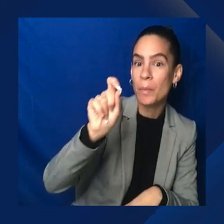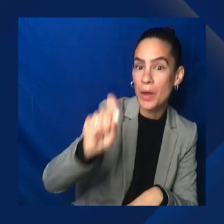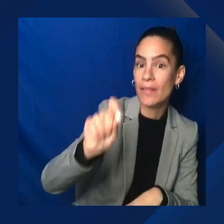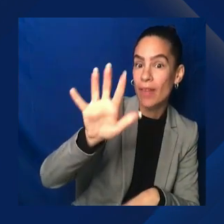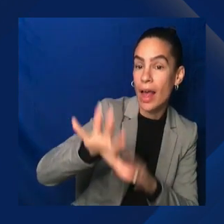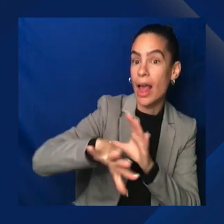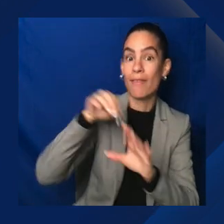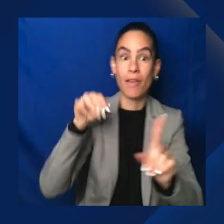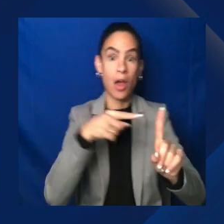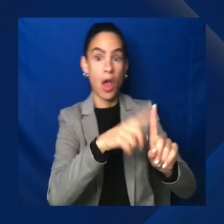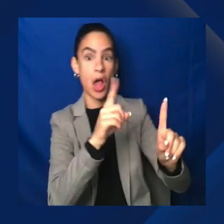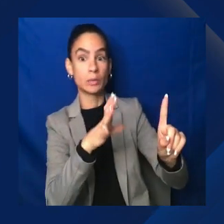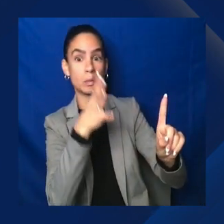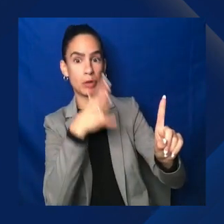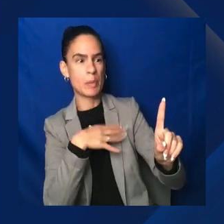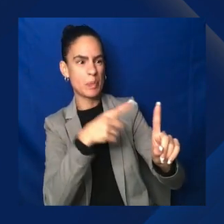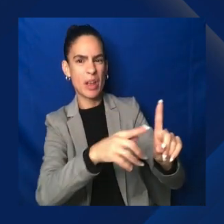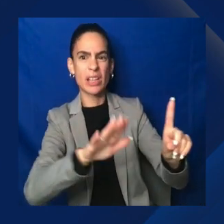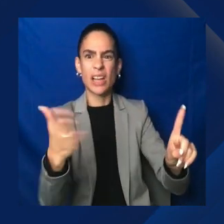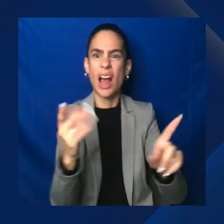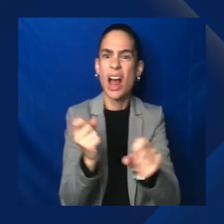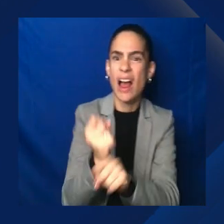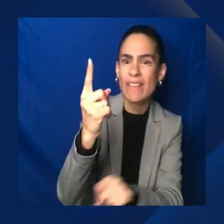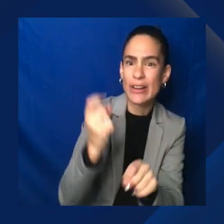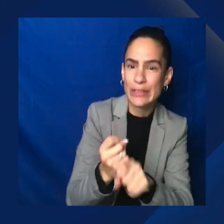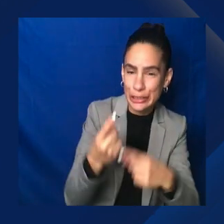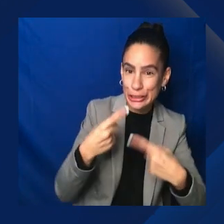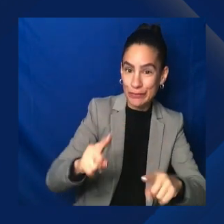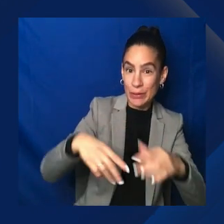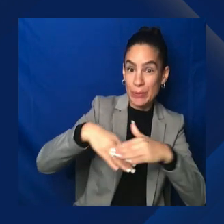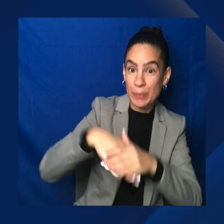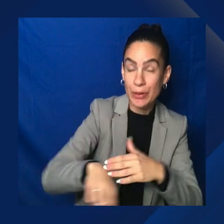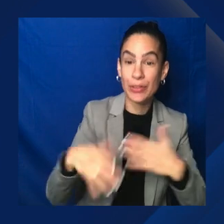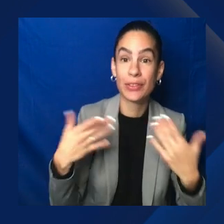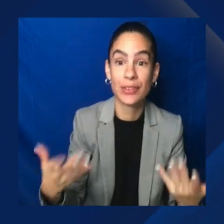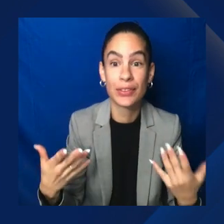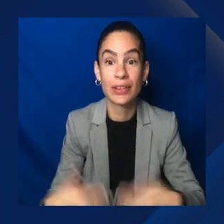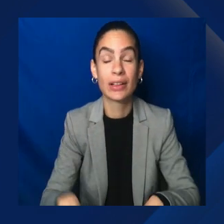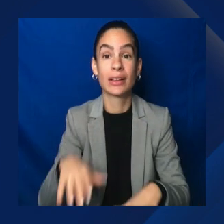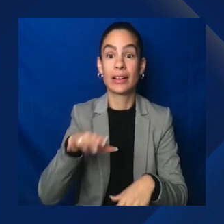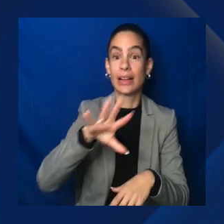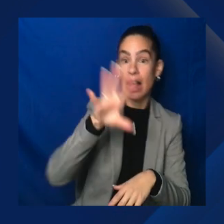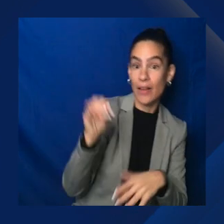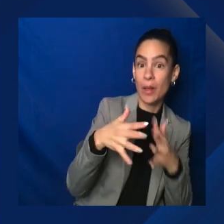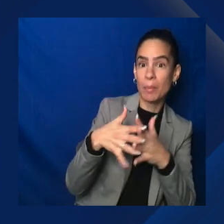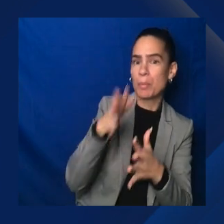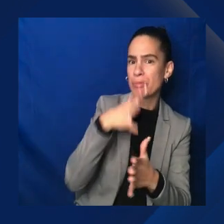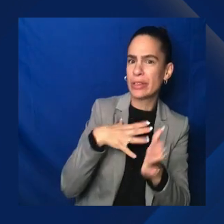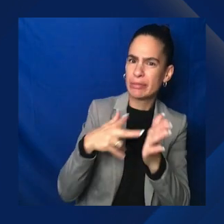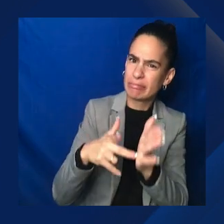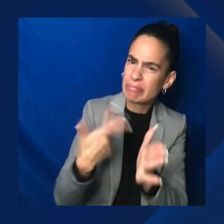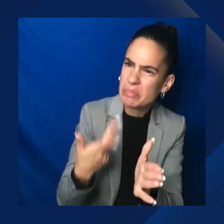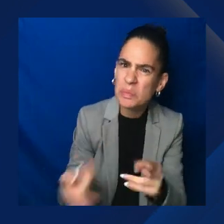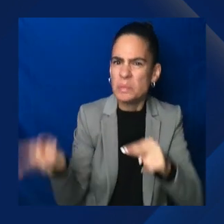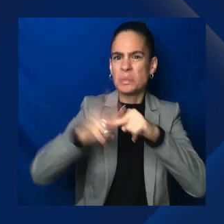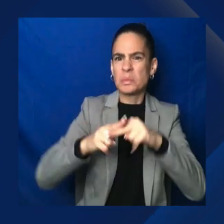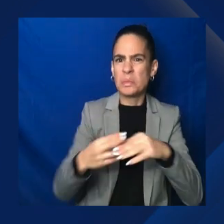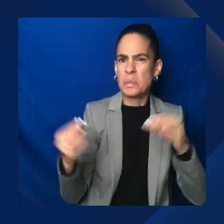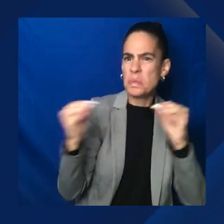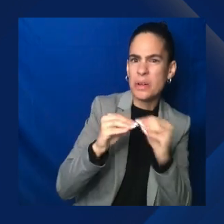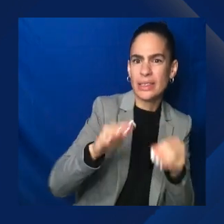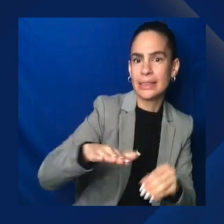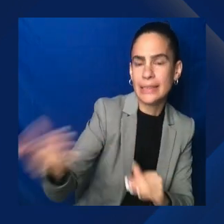And African American women are 3 times more likely to die than their white counterparts. I think about all the women in my life, like my